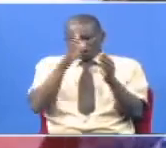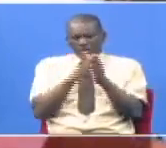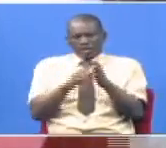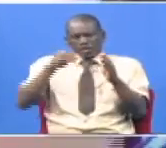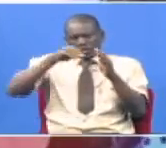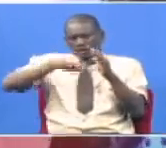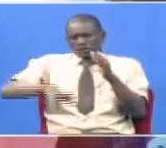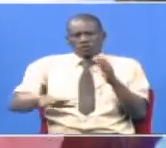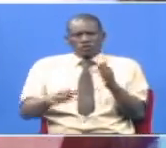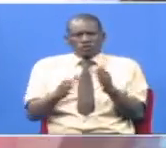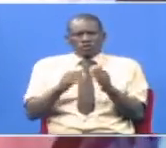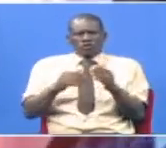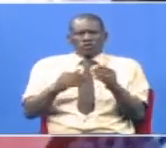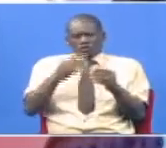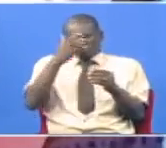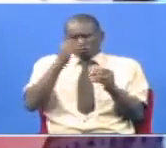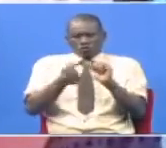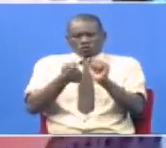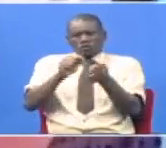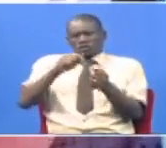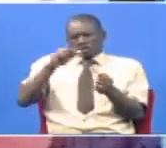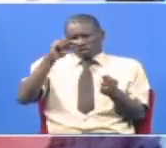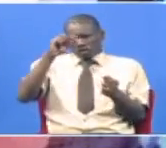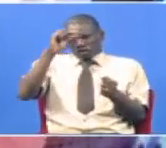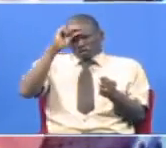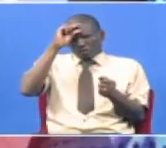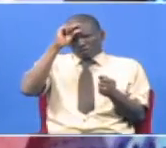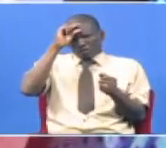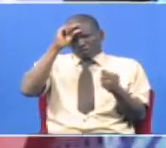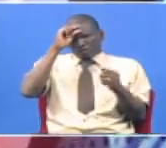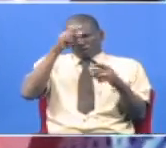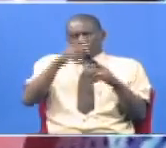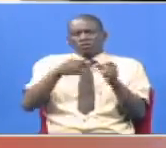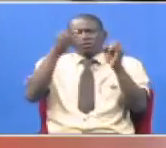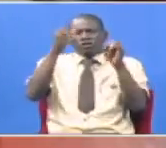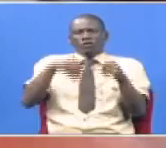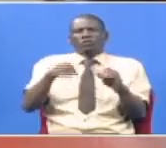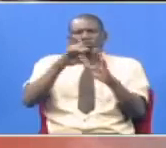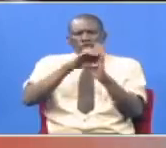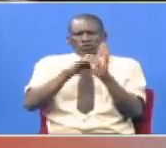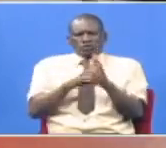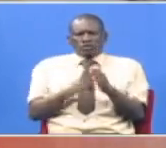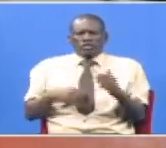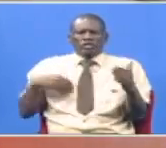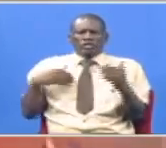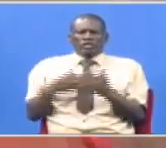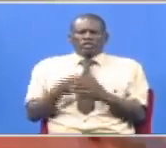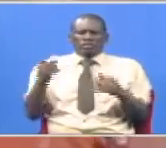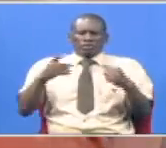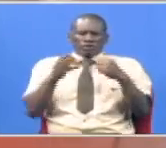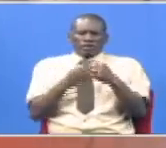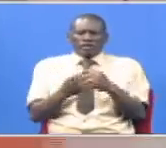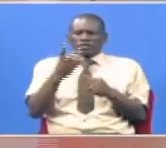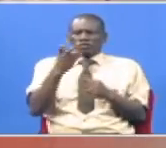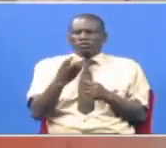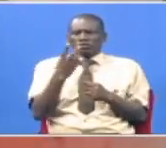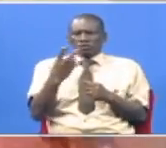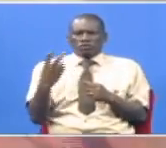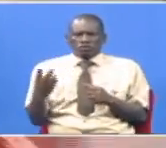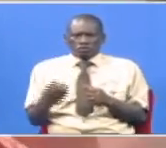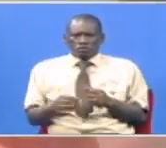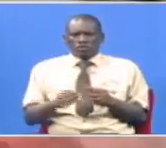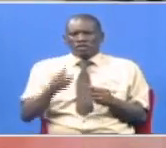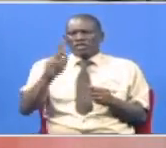devolution due to changes in government born out of the new constitution. Up until August 9, 2022, he